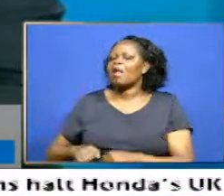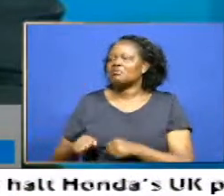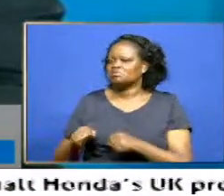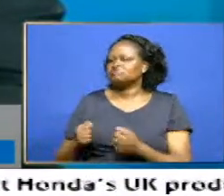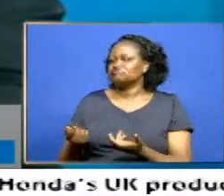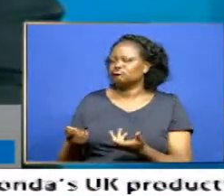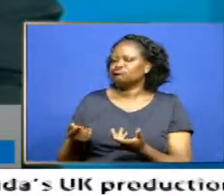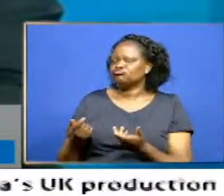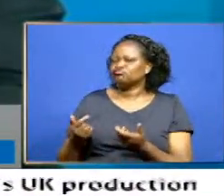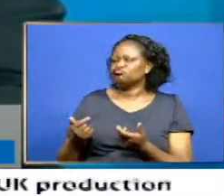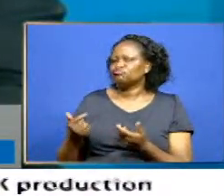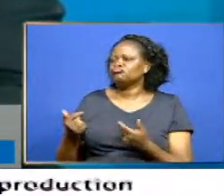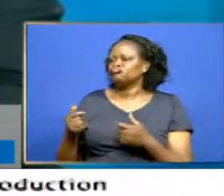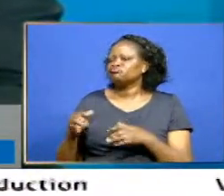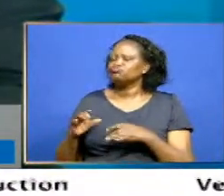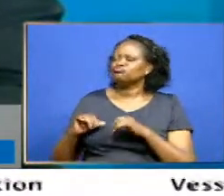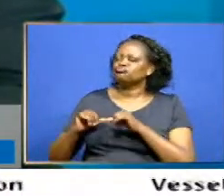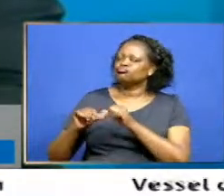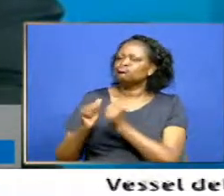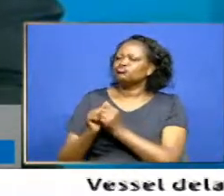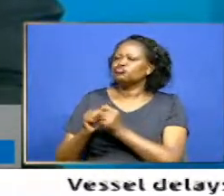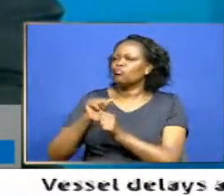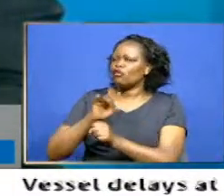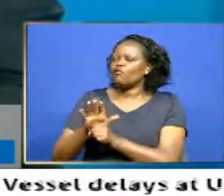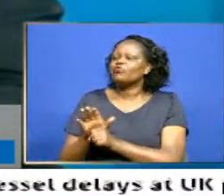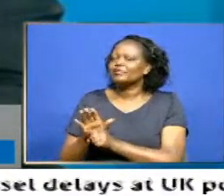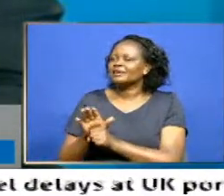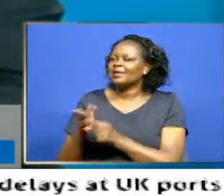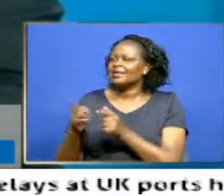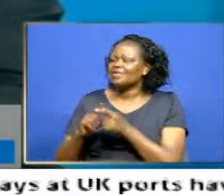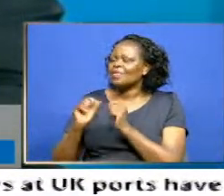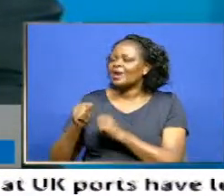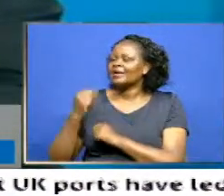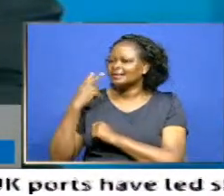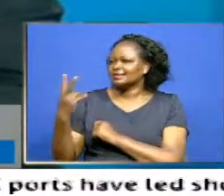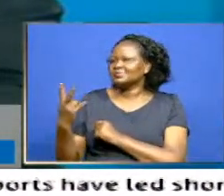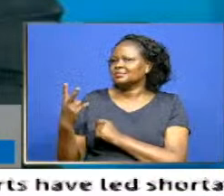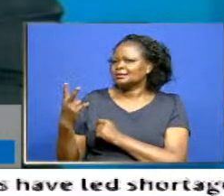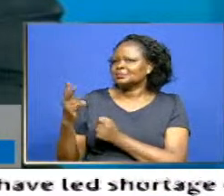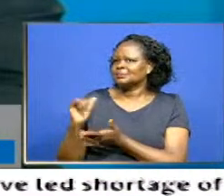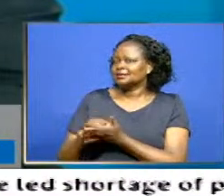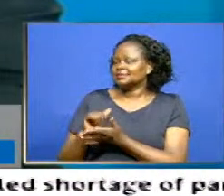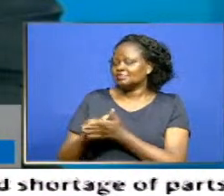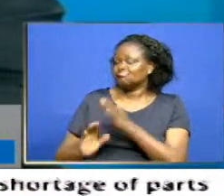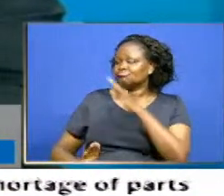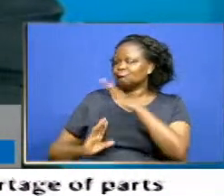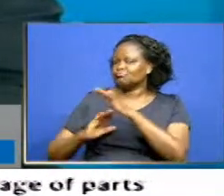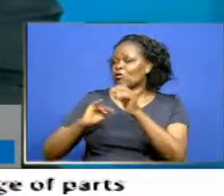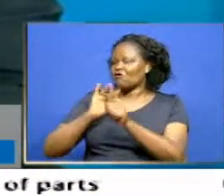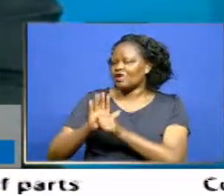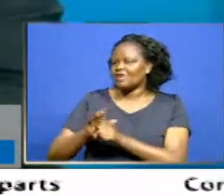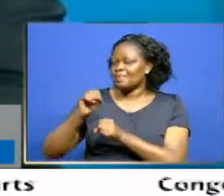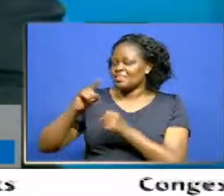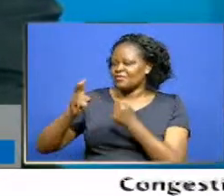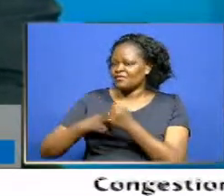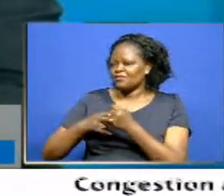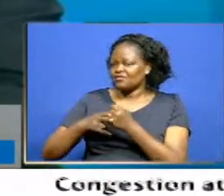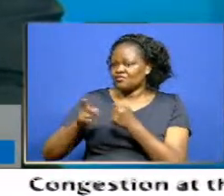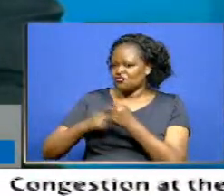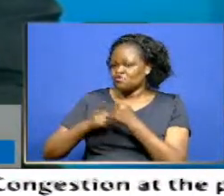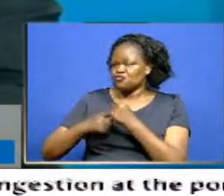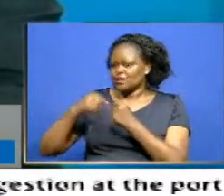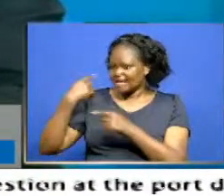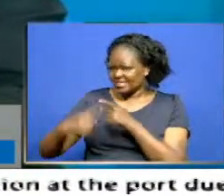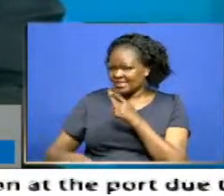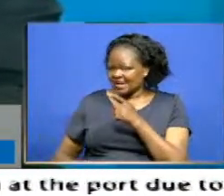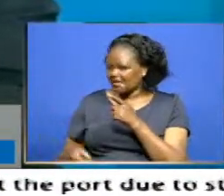COVID-19 crisis. And as I mentioned, we are likely to see the peak of COVID-19 maybe in June next year. We are not out of the woods